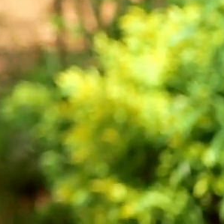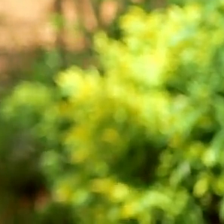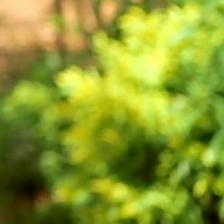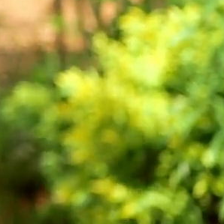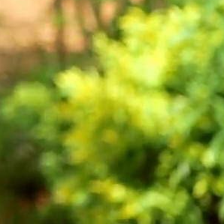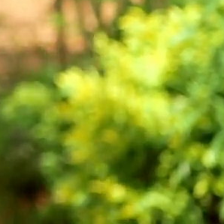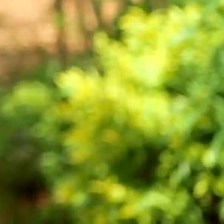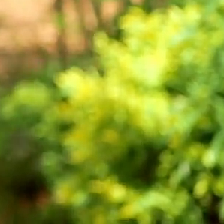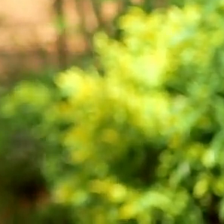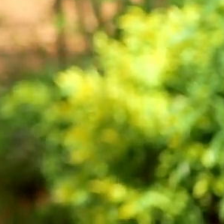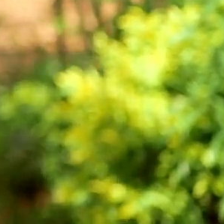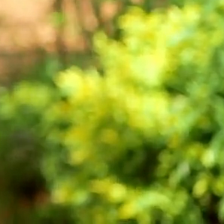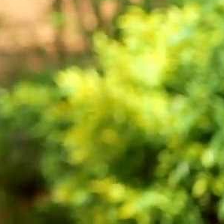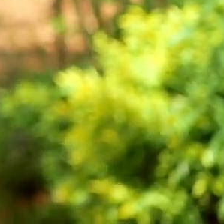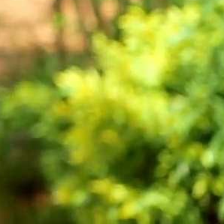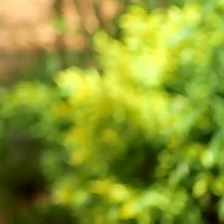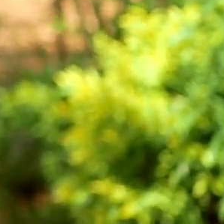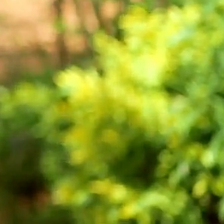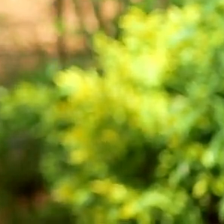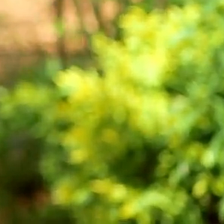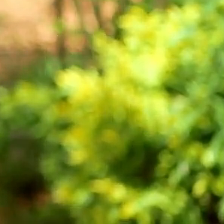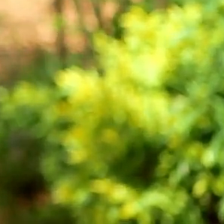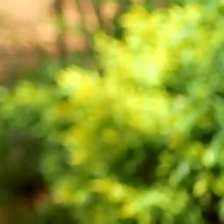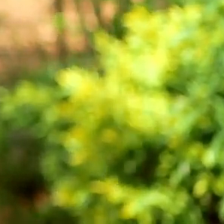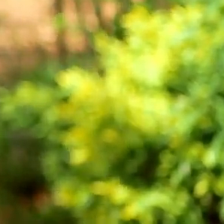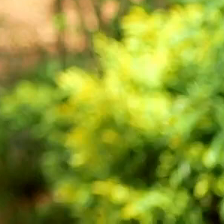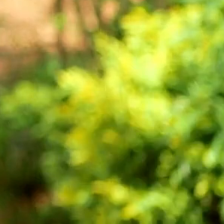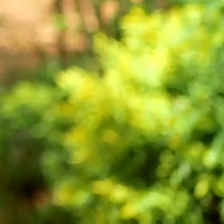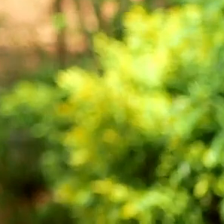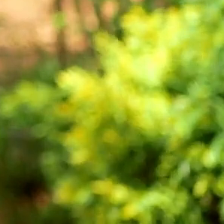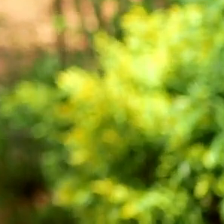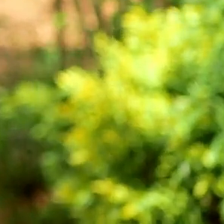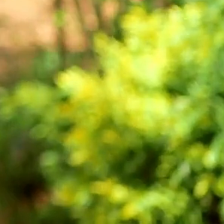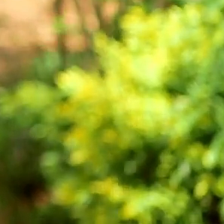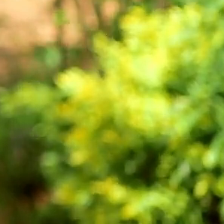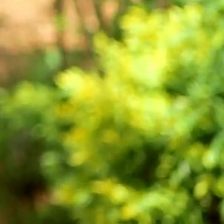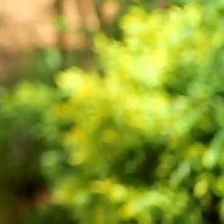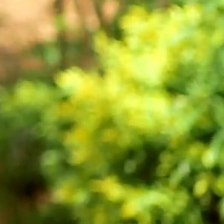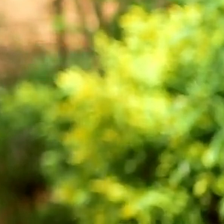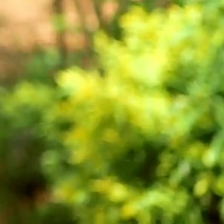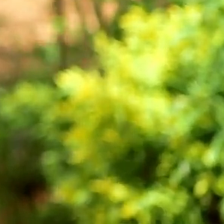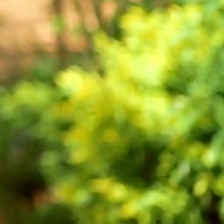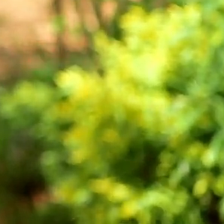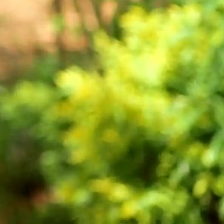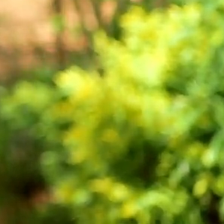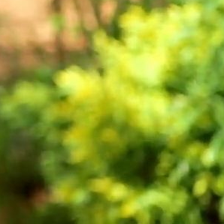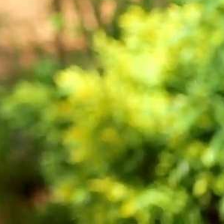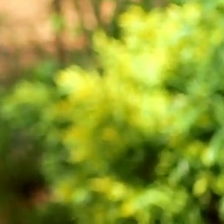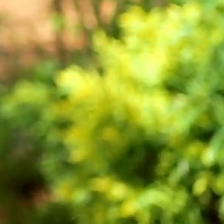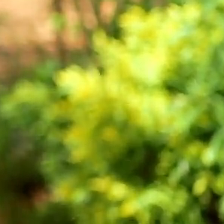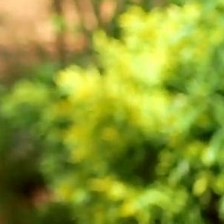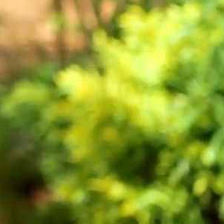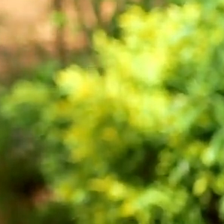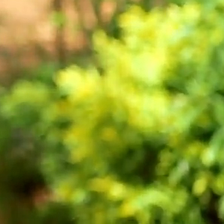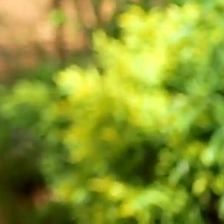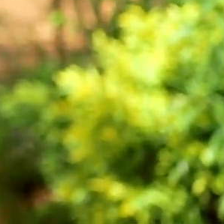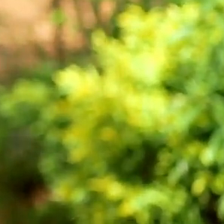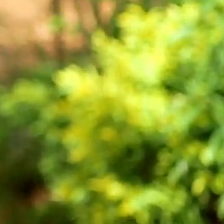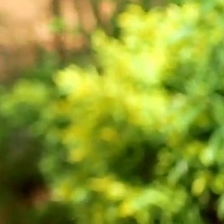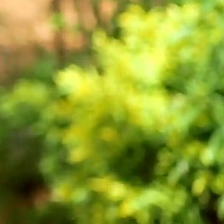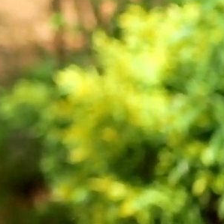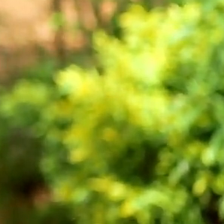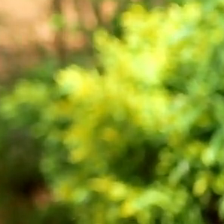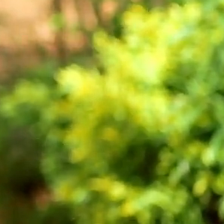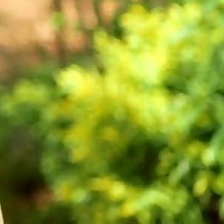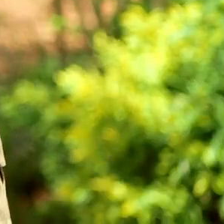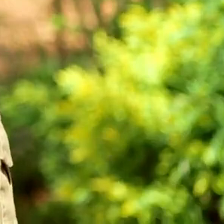compassion. And as we do that, the Lord will bless us. And now I invite you again to get up on your feet